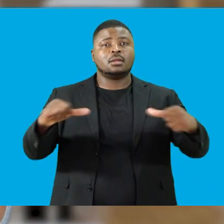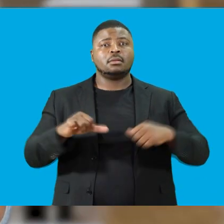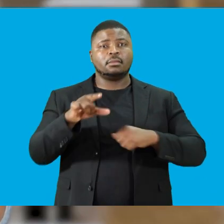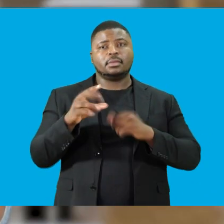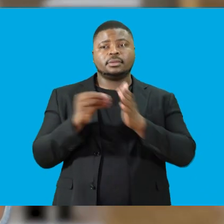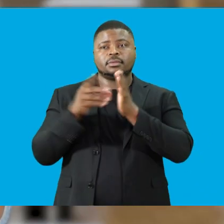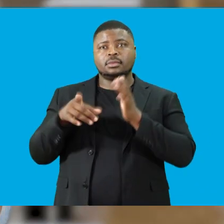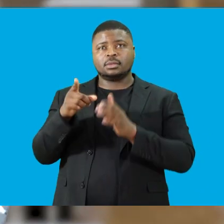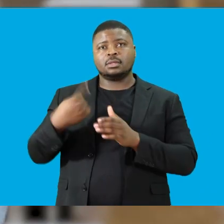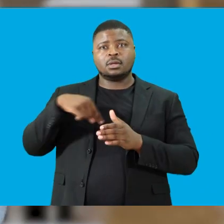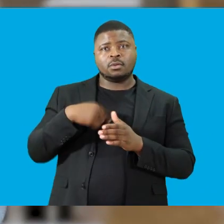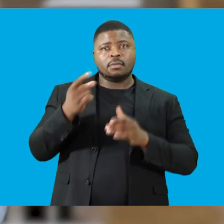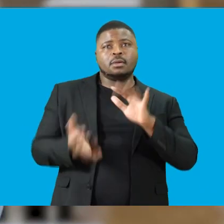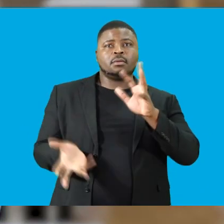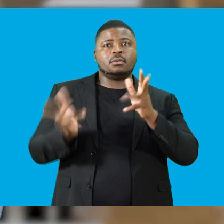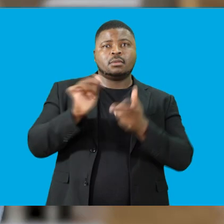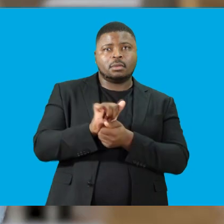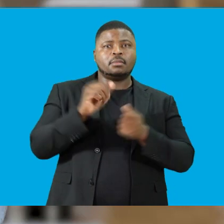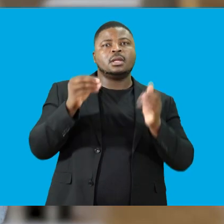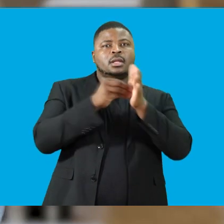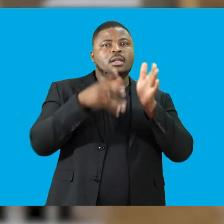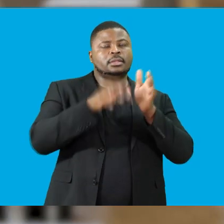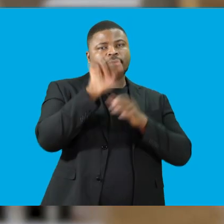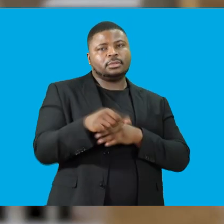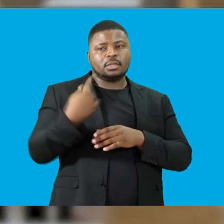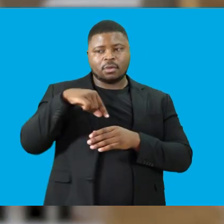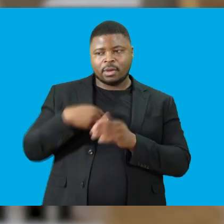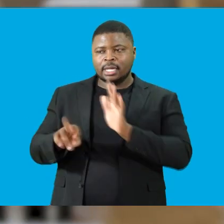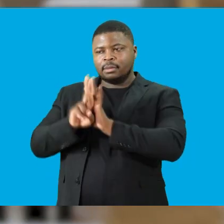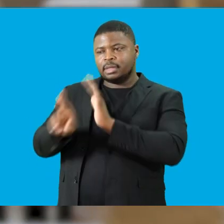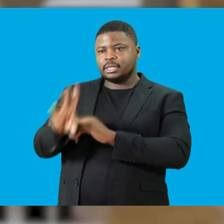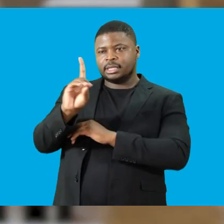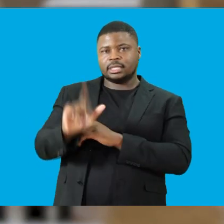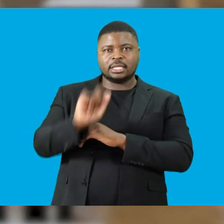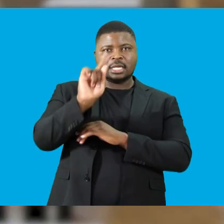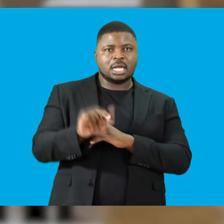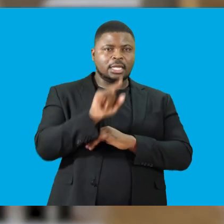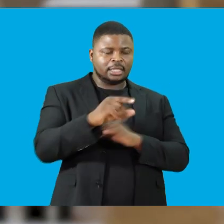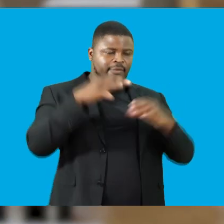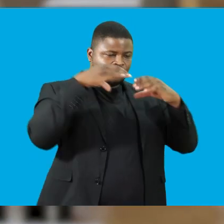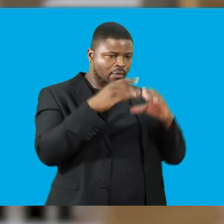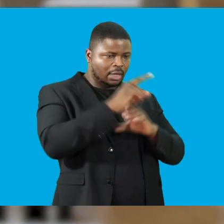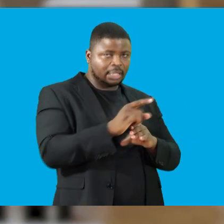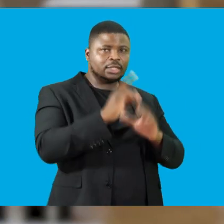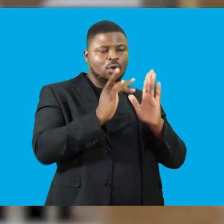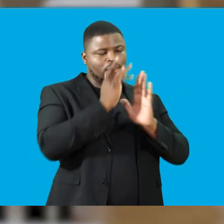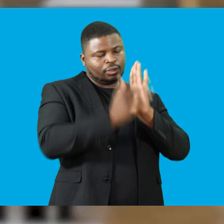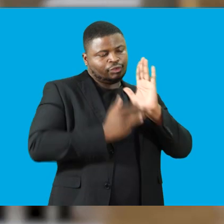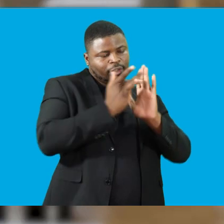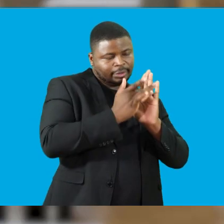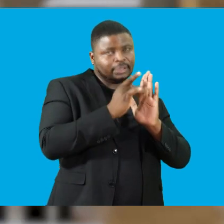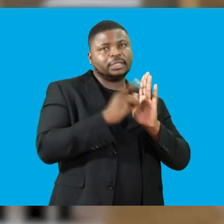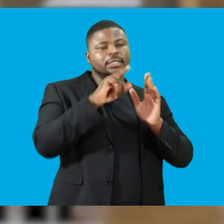Welcome back, learners. Let's wrap up our lesson. So we looked at representing data where we focused on a pie chart and a